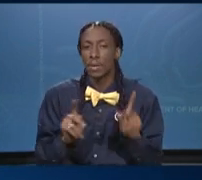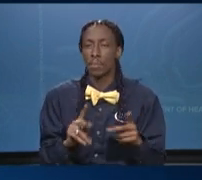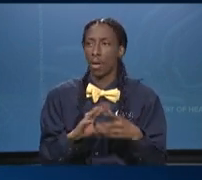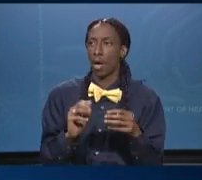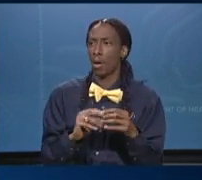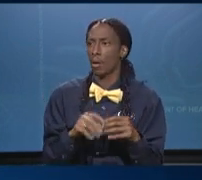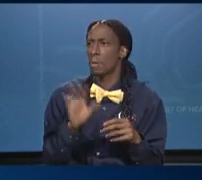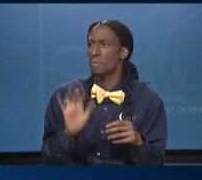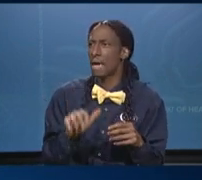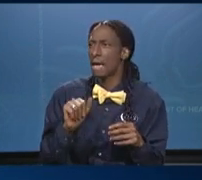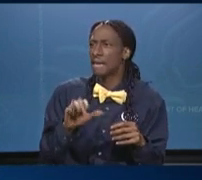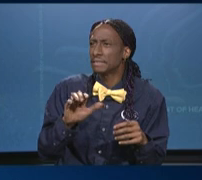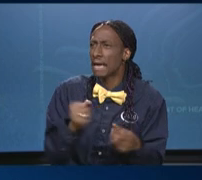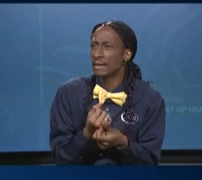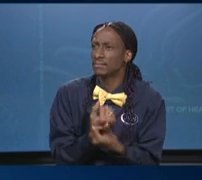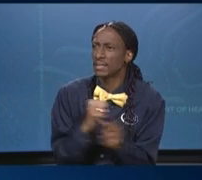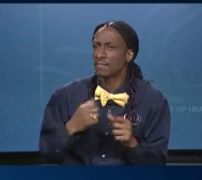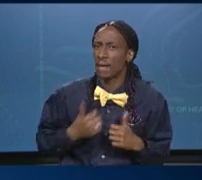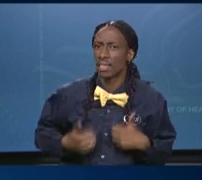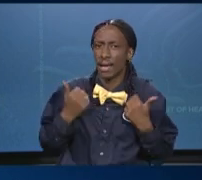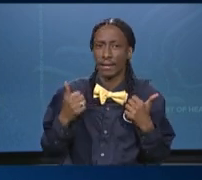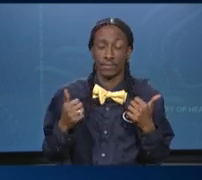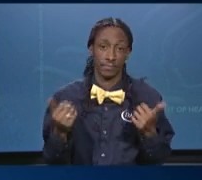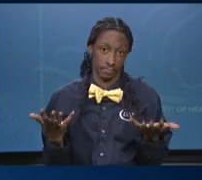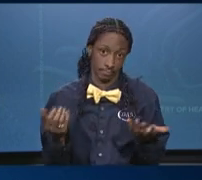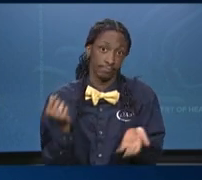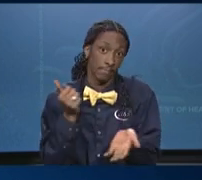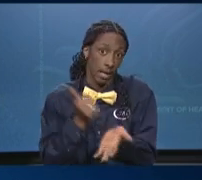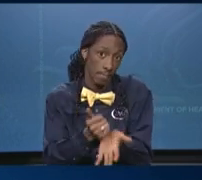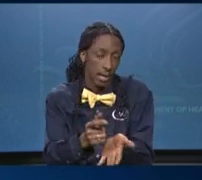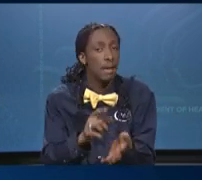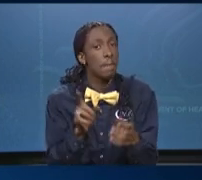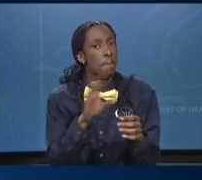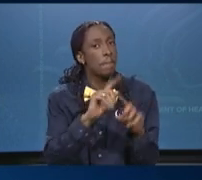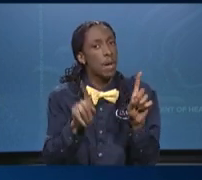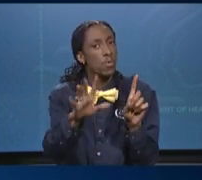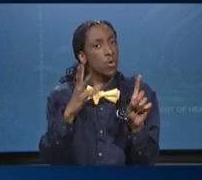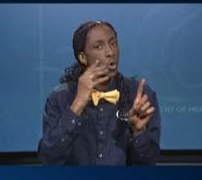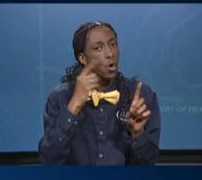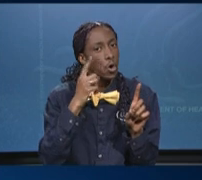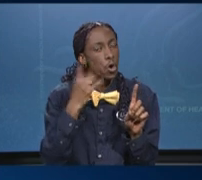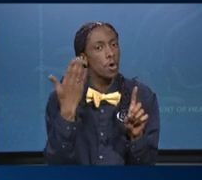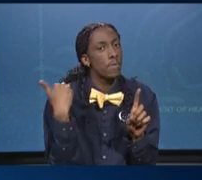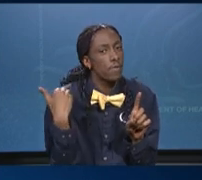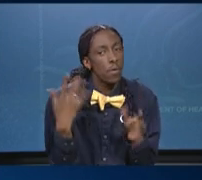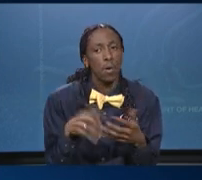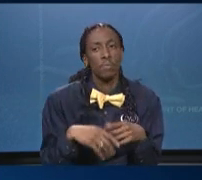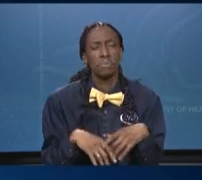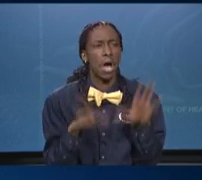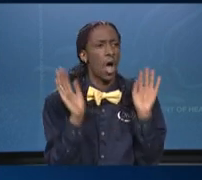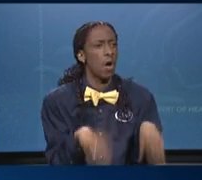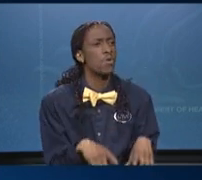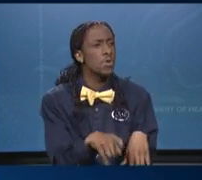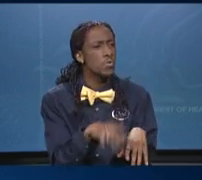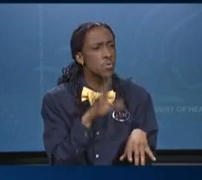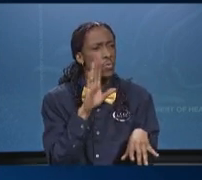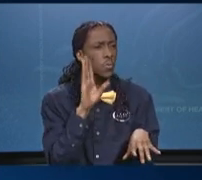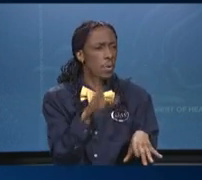Amen. Amen to that. And we've heard this before, right? It was, you're going to socialize